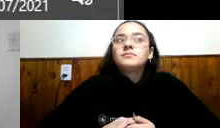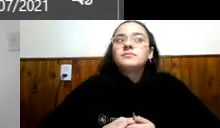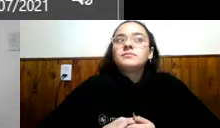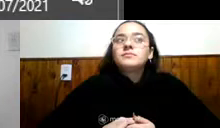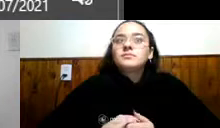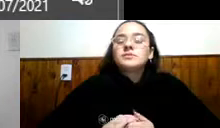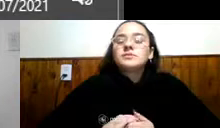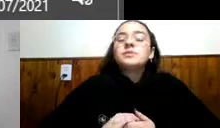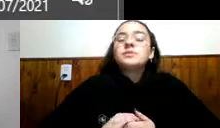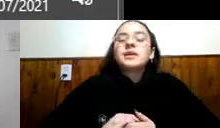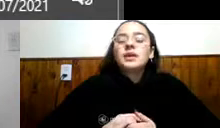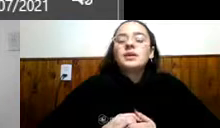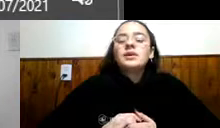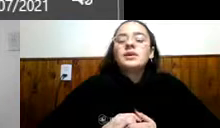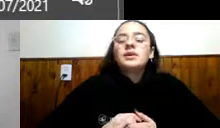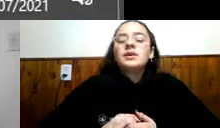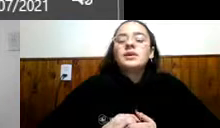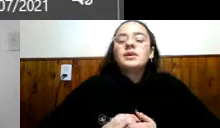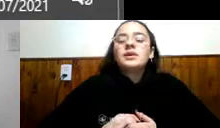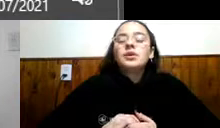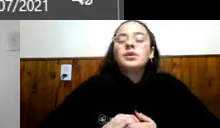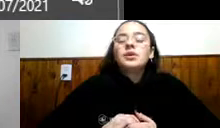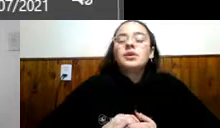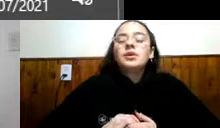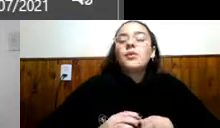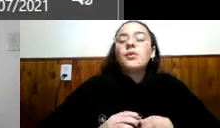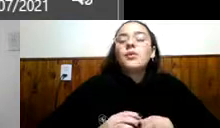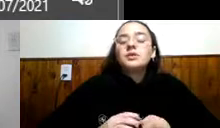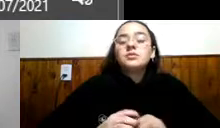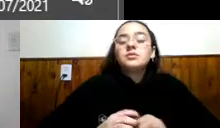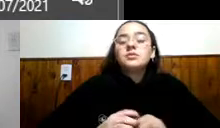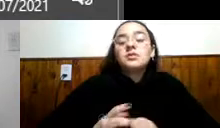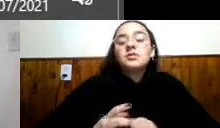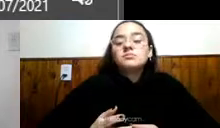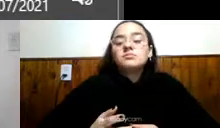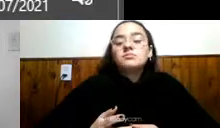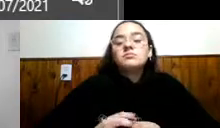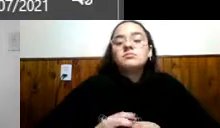Sometimes we go with our dogs.